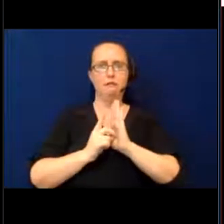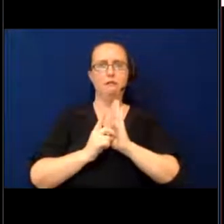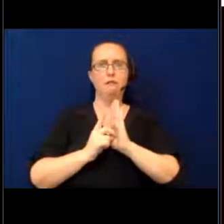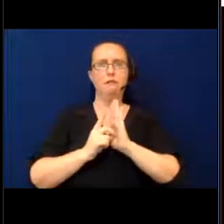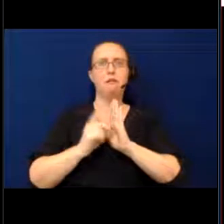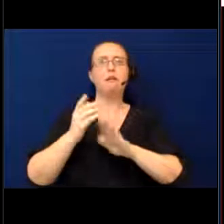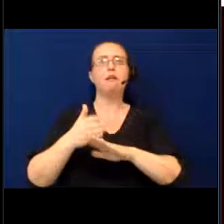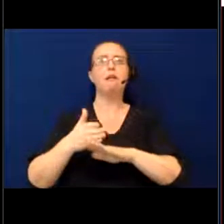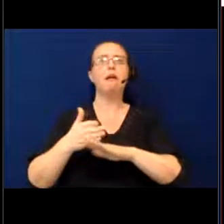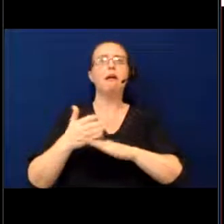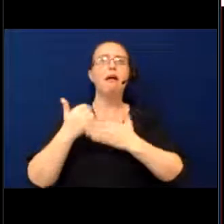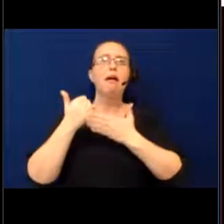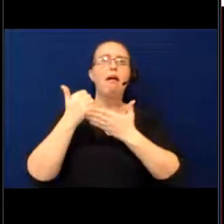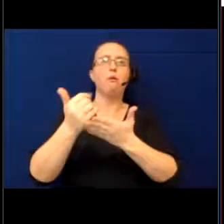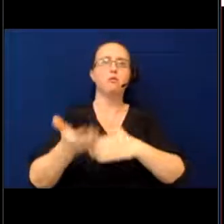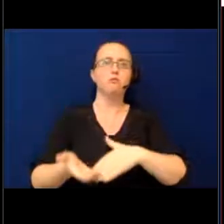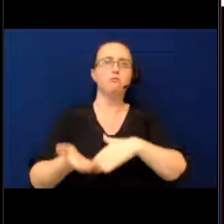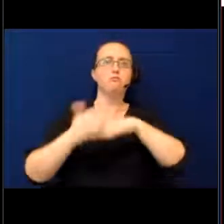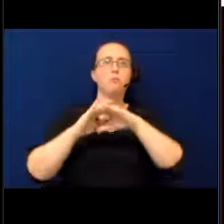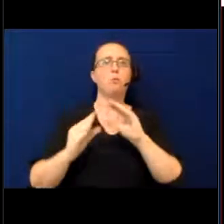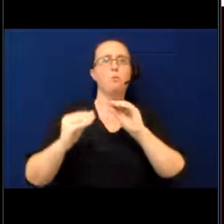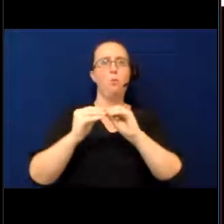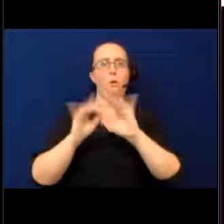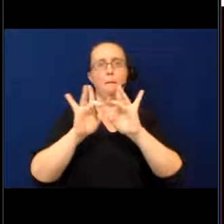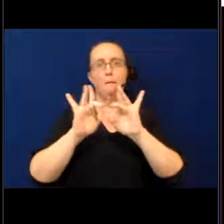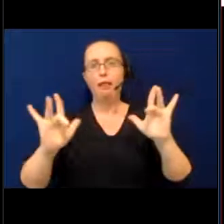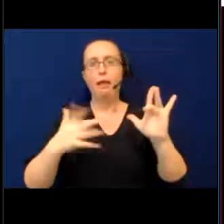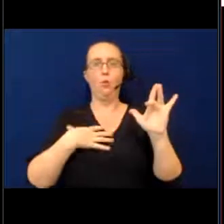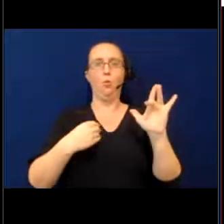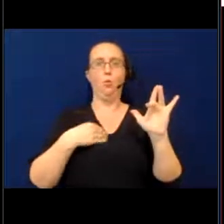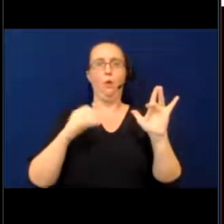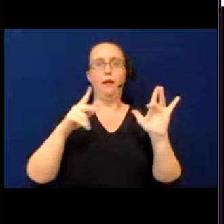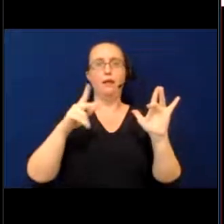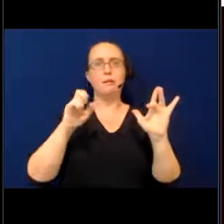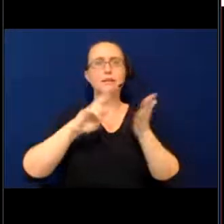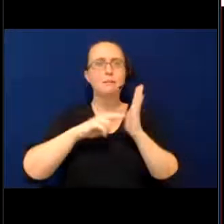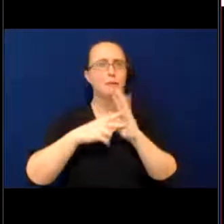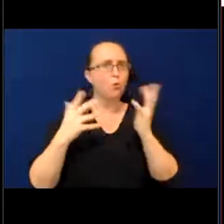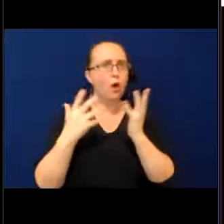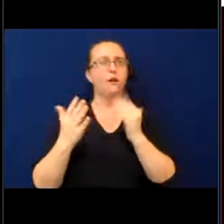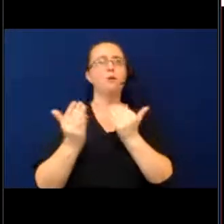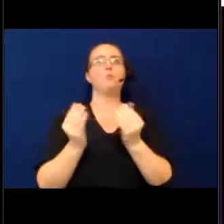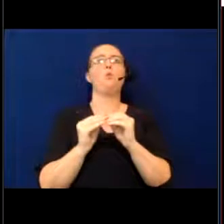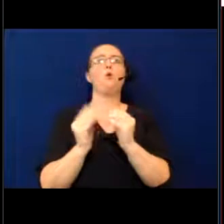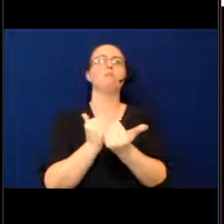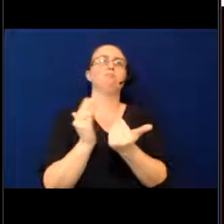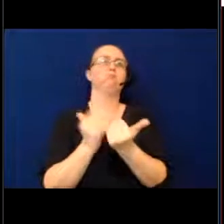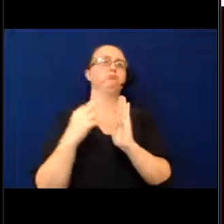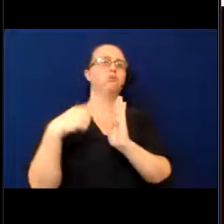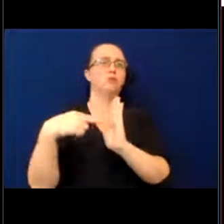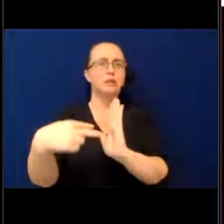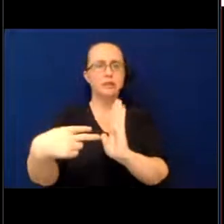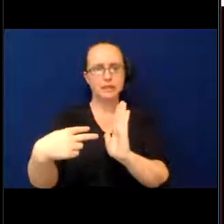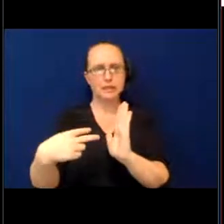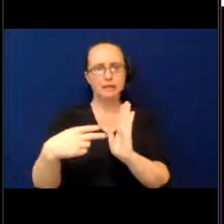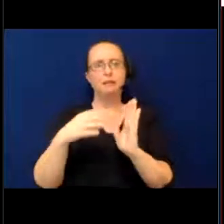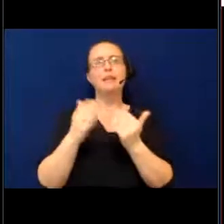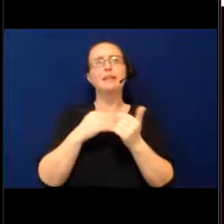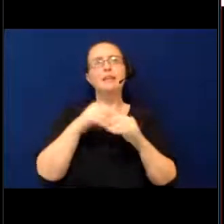space. And blank space, meaning white space, increases readability. It helps the reader navigate, because remember we mentioned